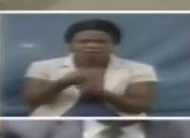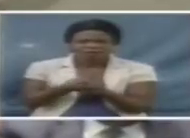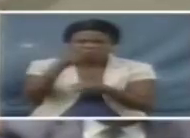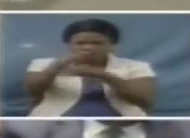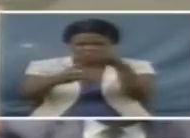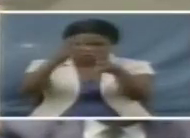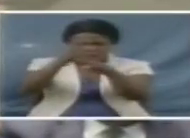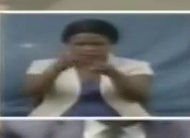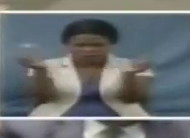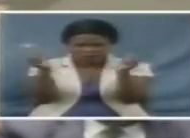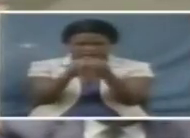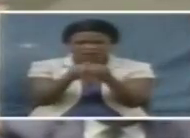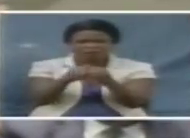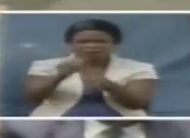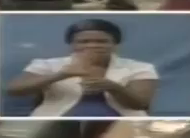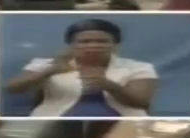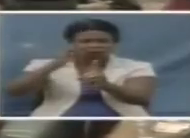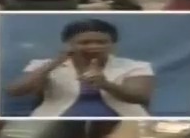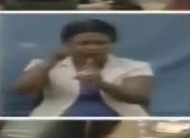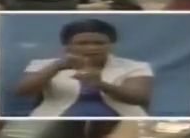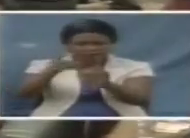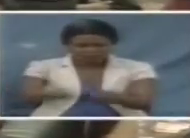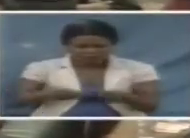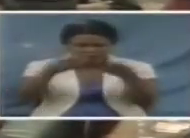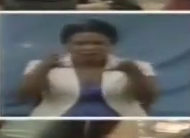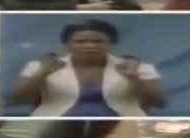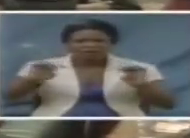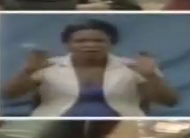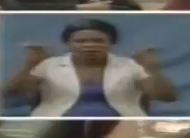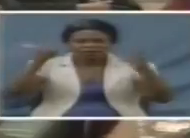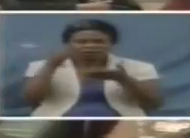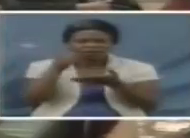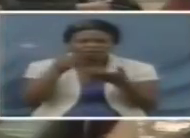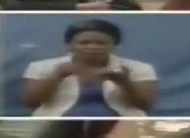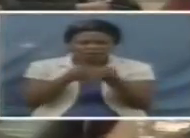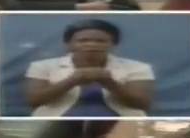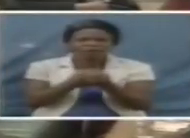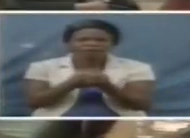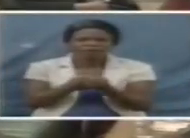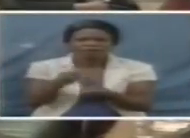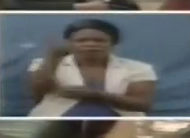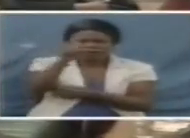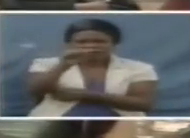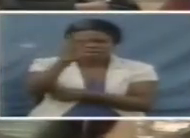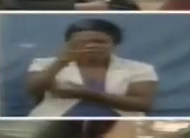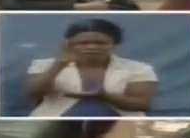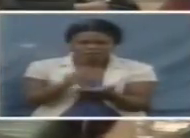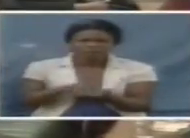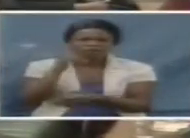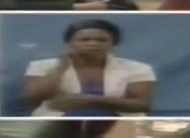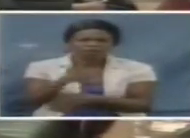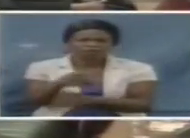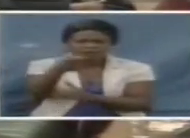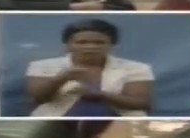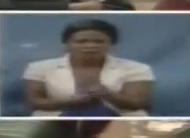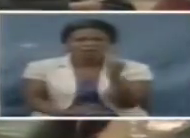the support from the World Bank is targeting to provide educational support to 16,000